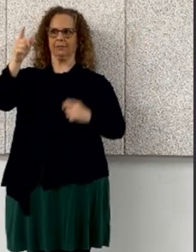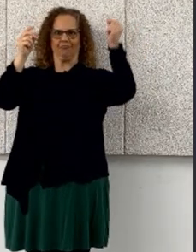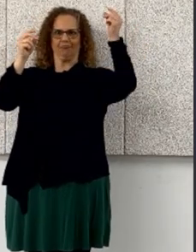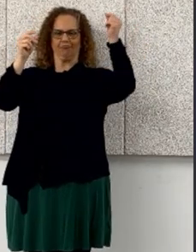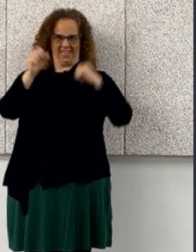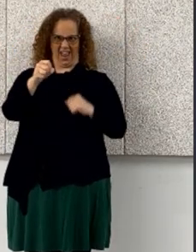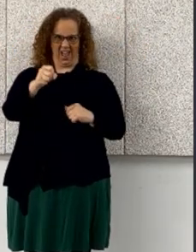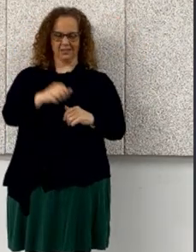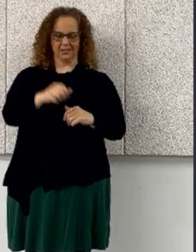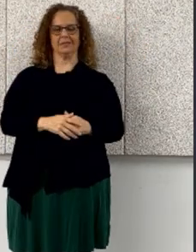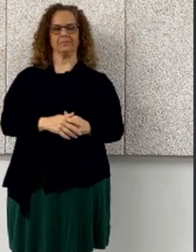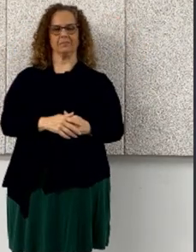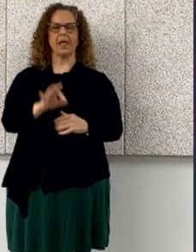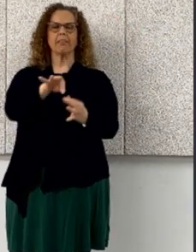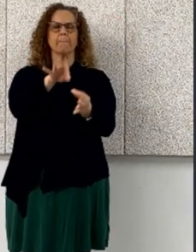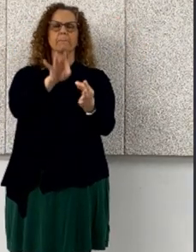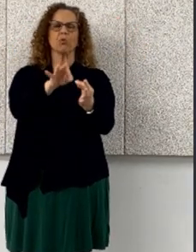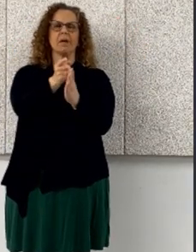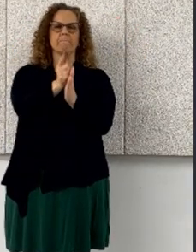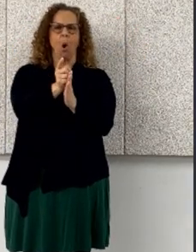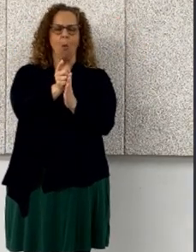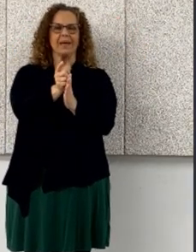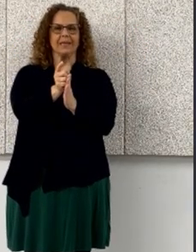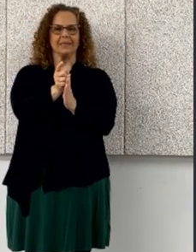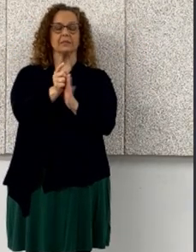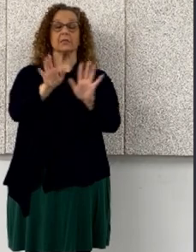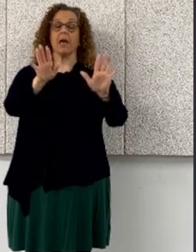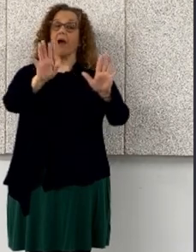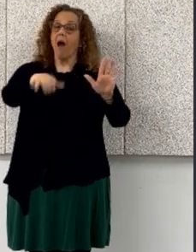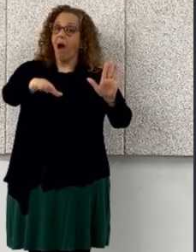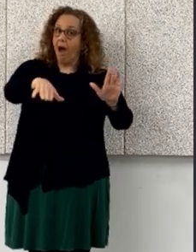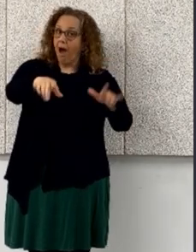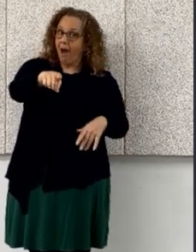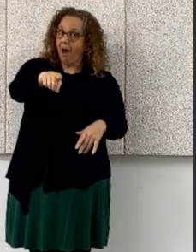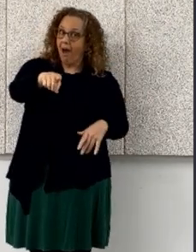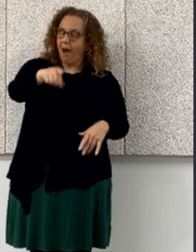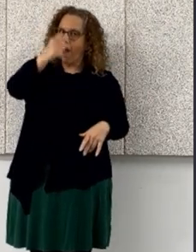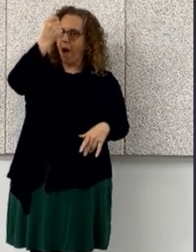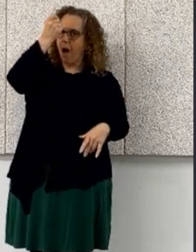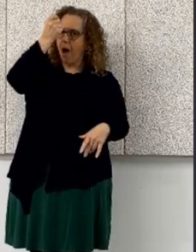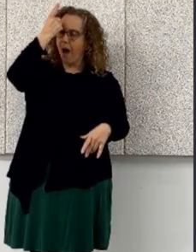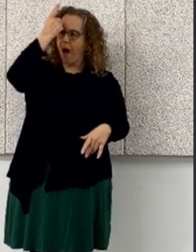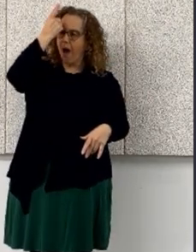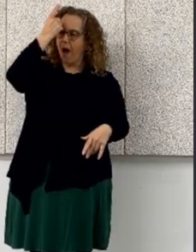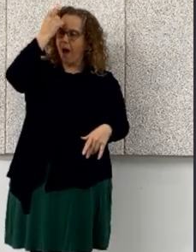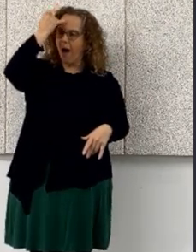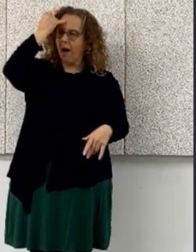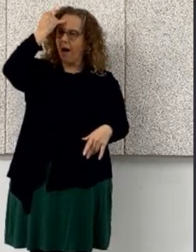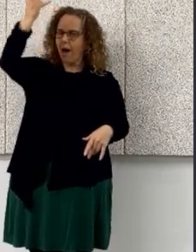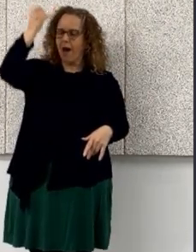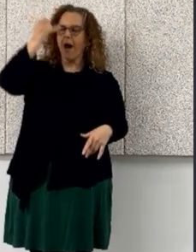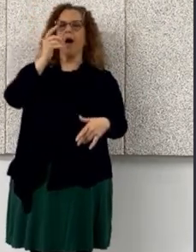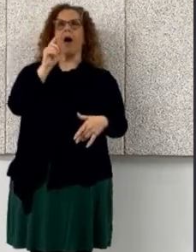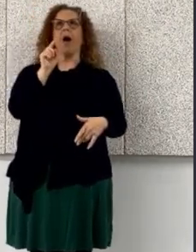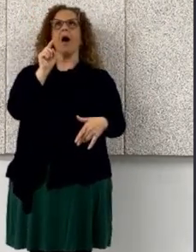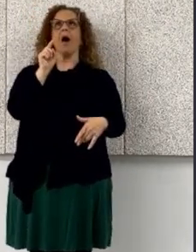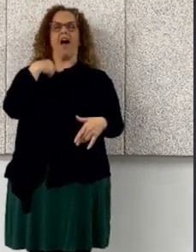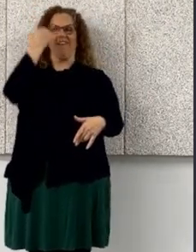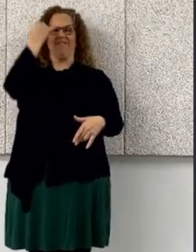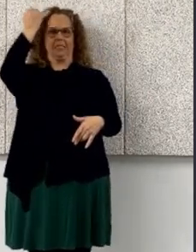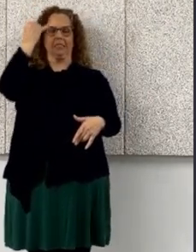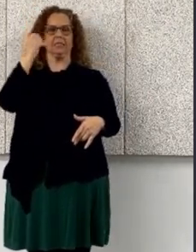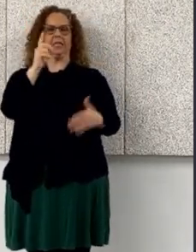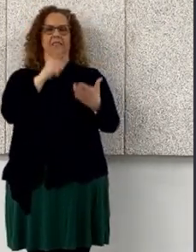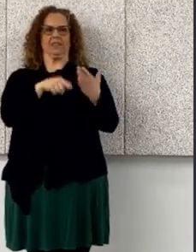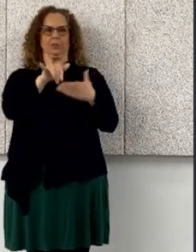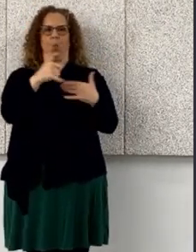moment to say, haha, this is what I would like to do. And the relief that will come from a group of